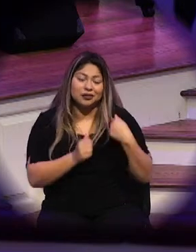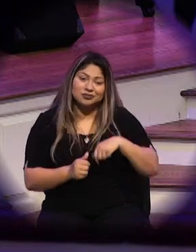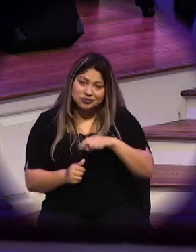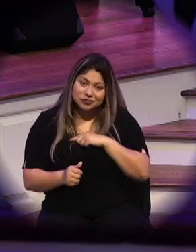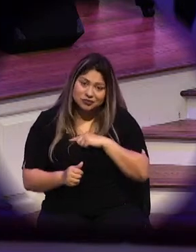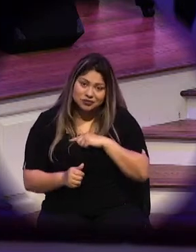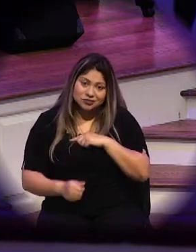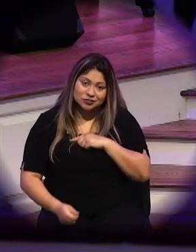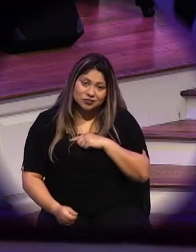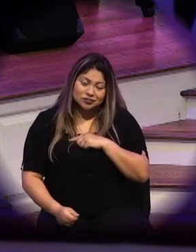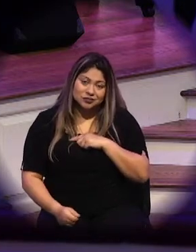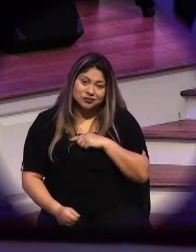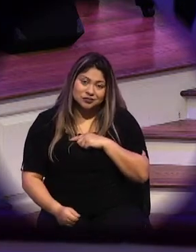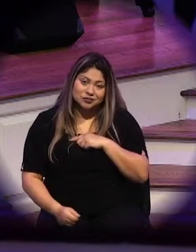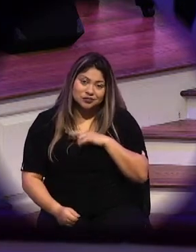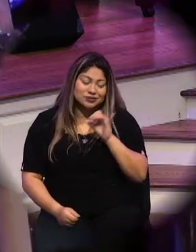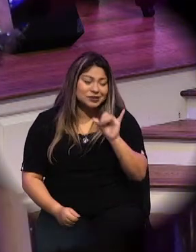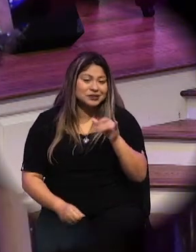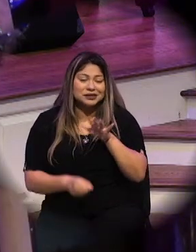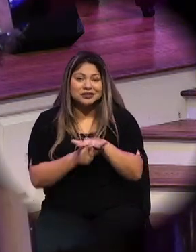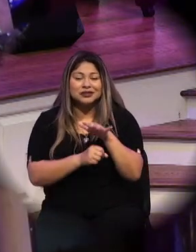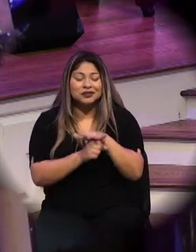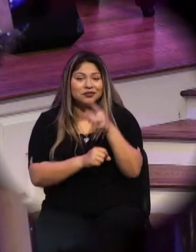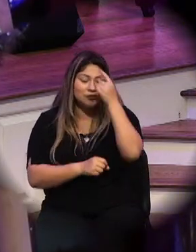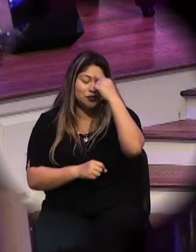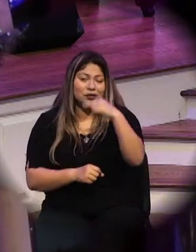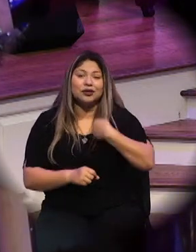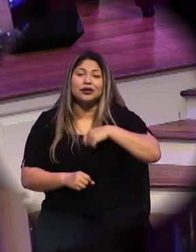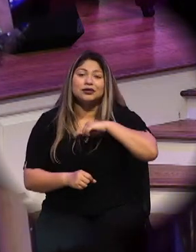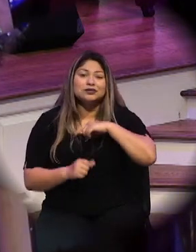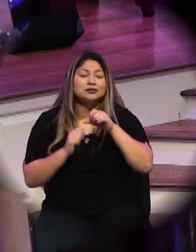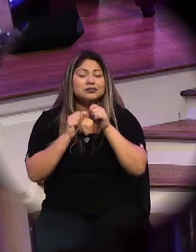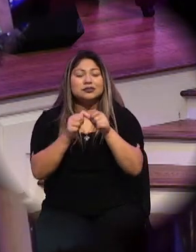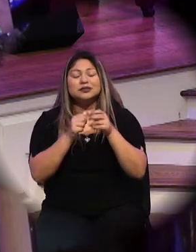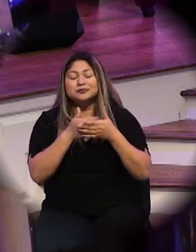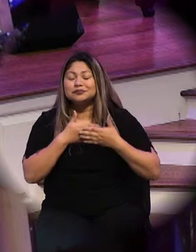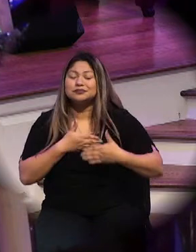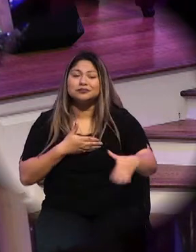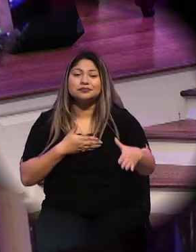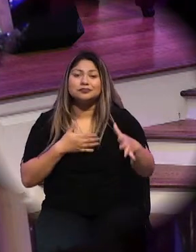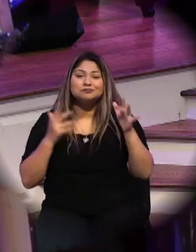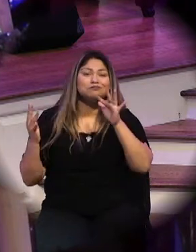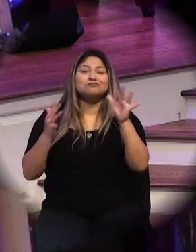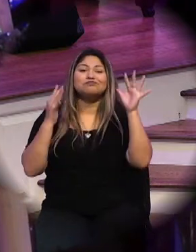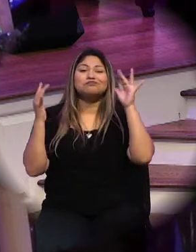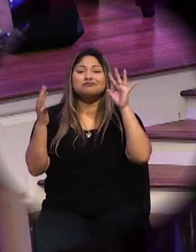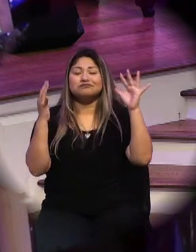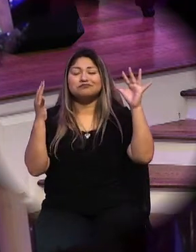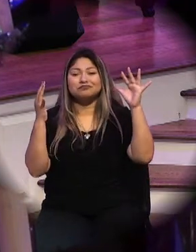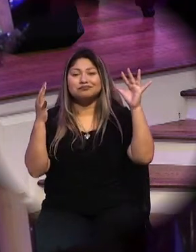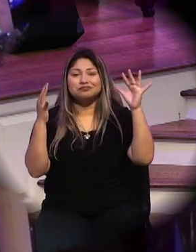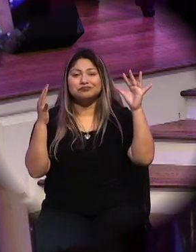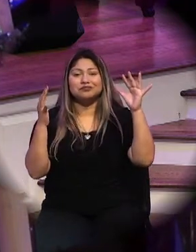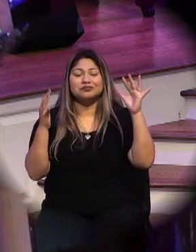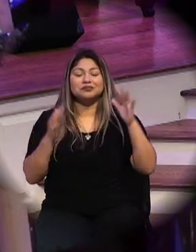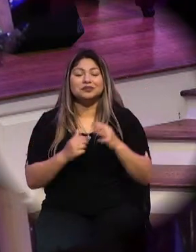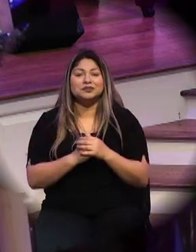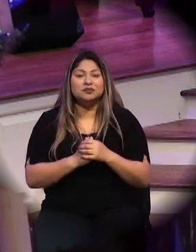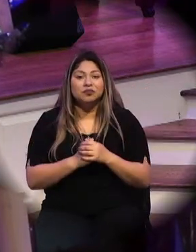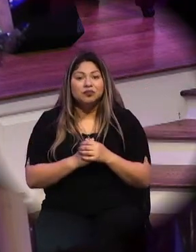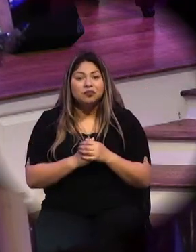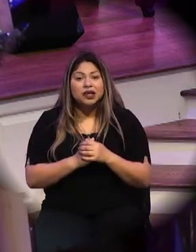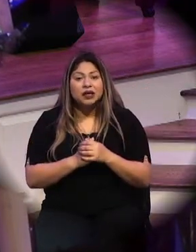our days. But the psalm reminds us there is one more part of God's story of